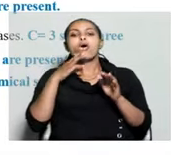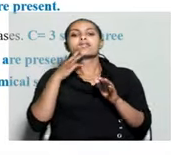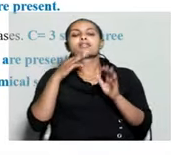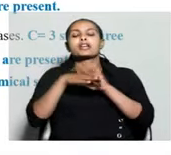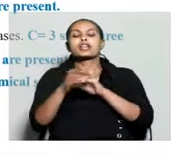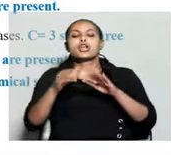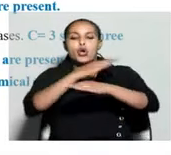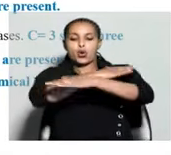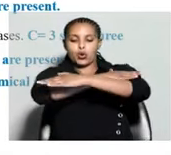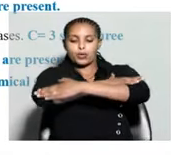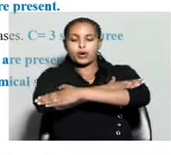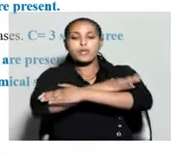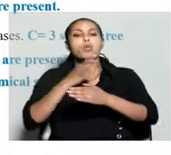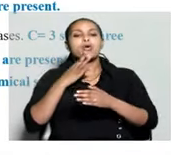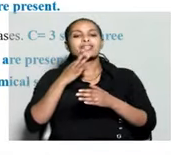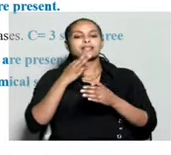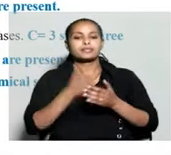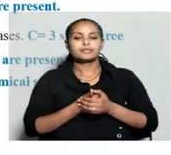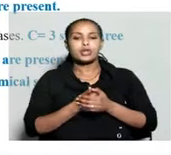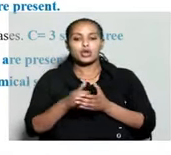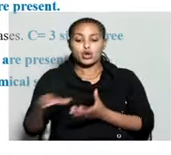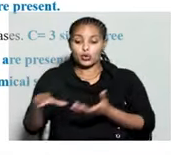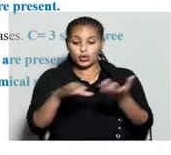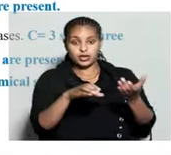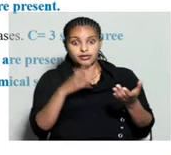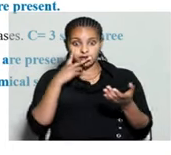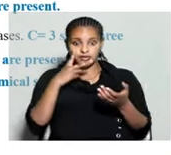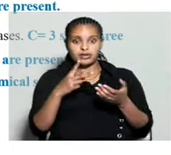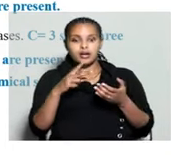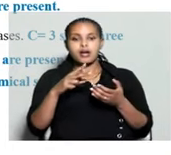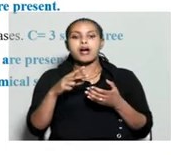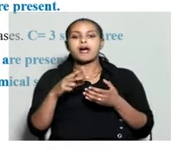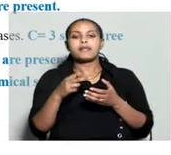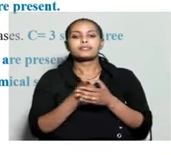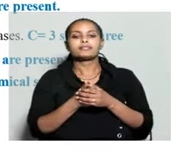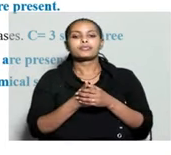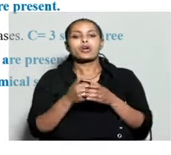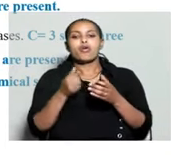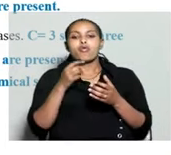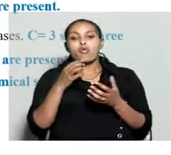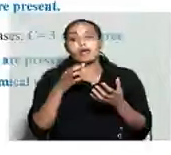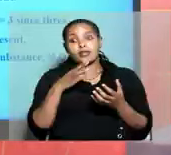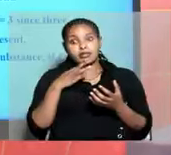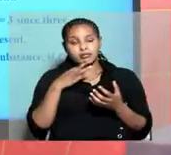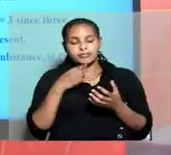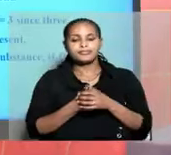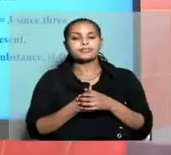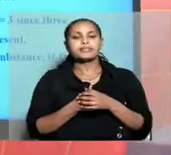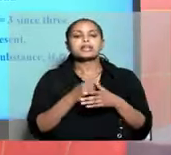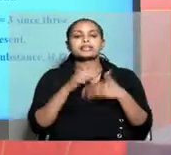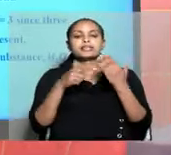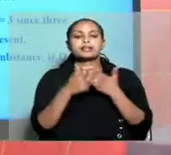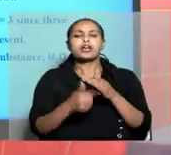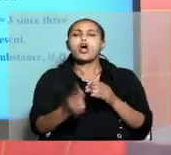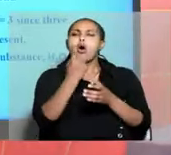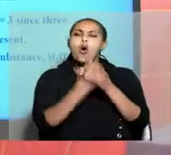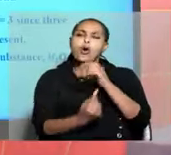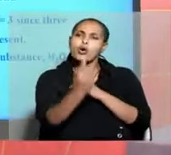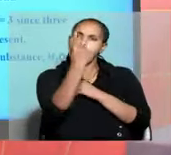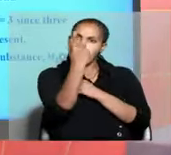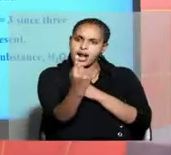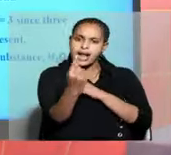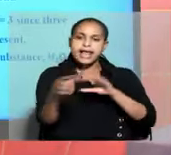in equilibrium with water, liquid, you see, ice floating on water. There is only